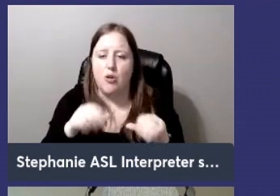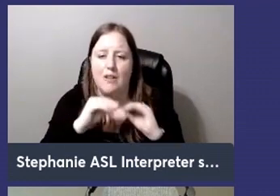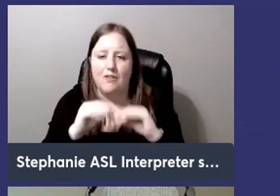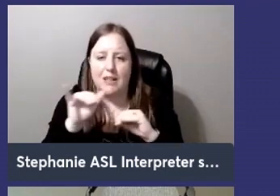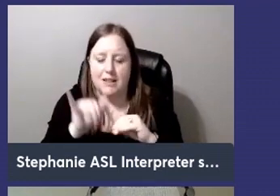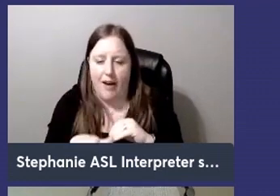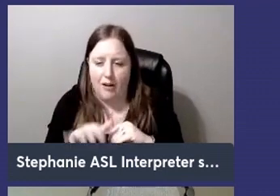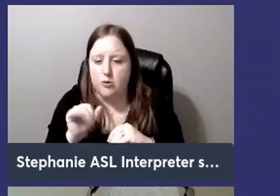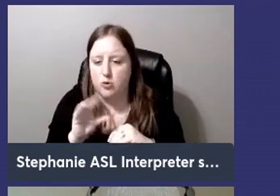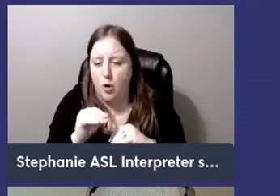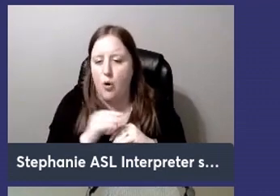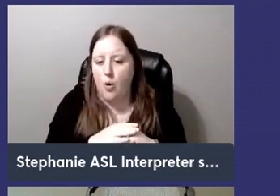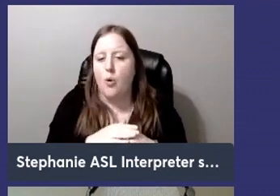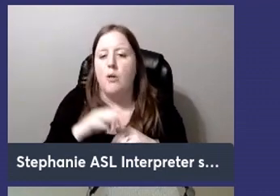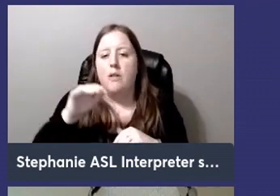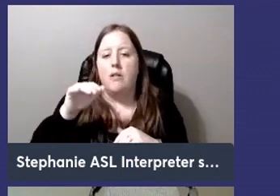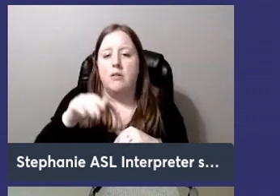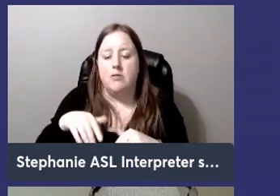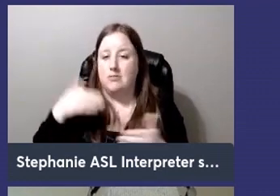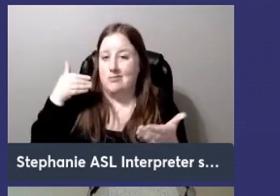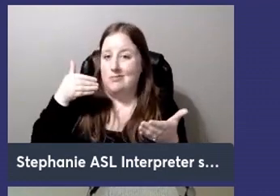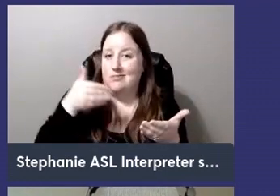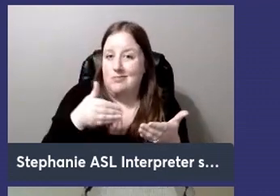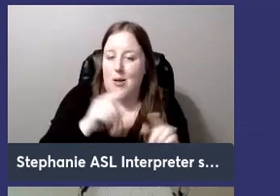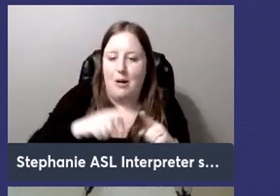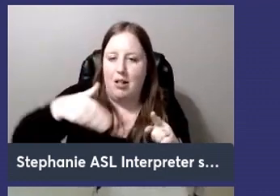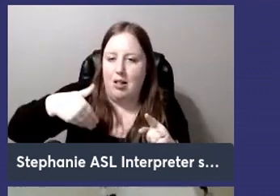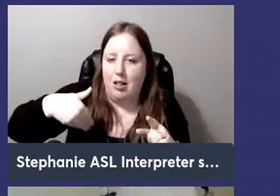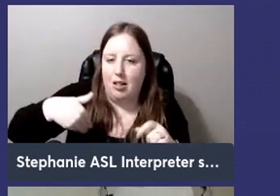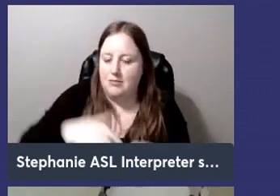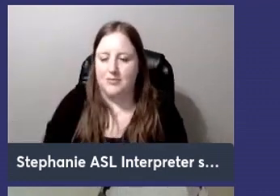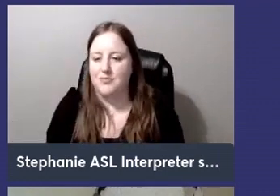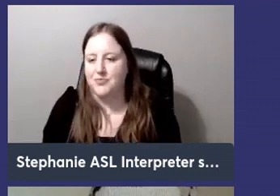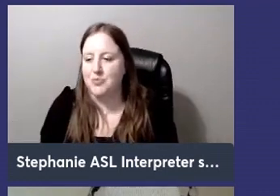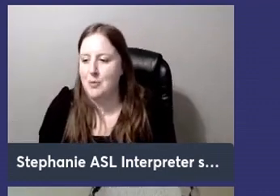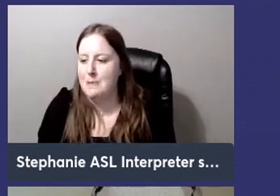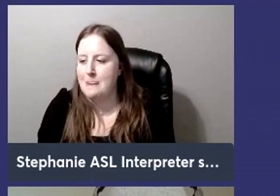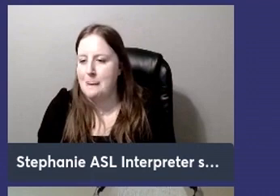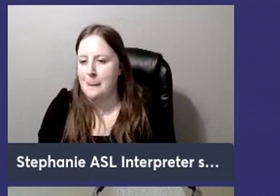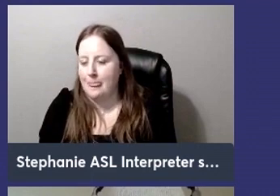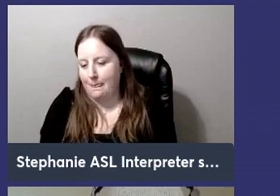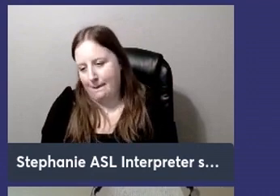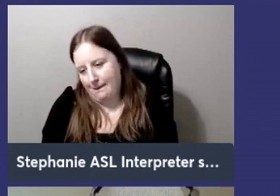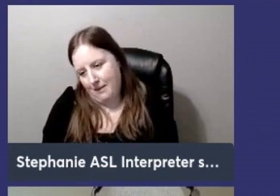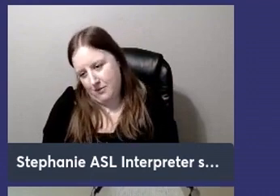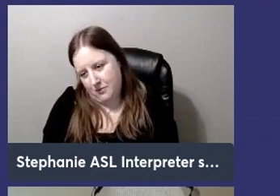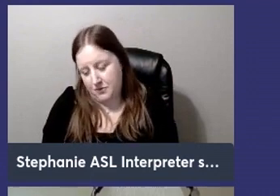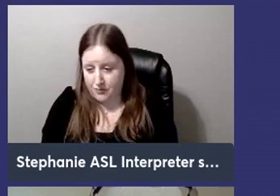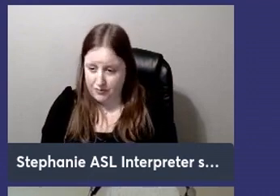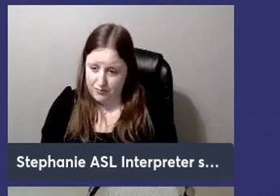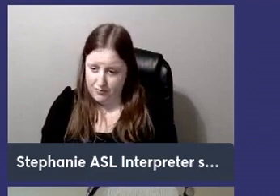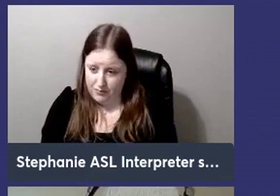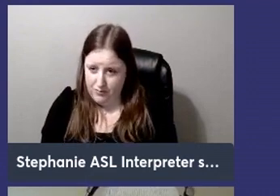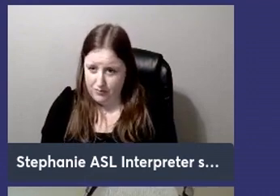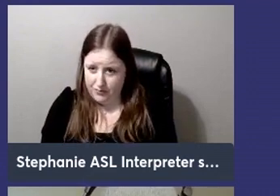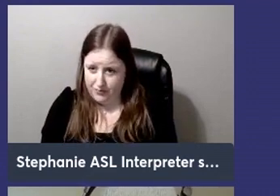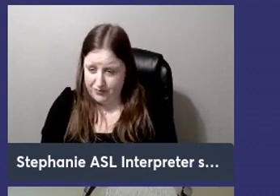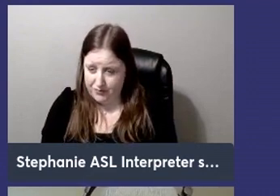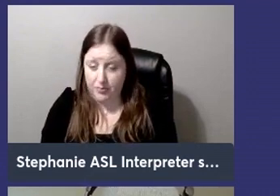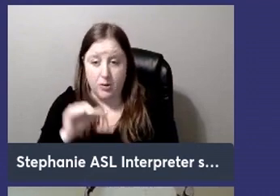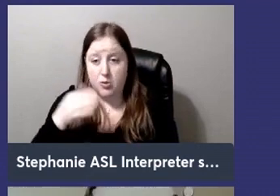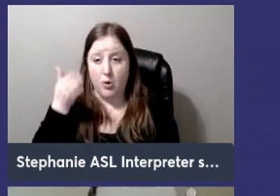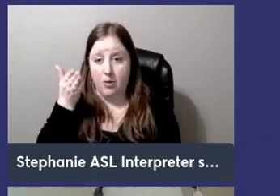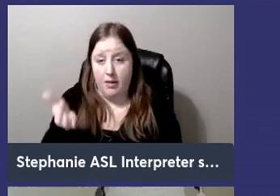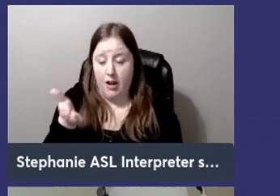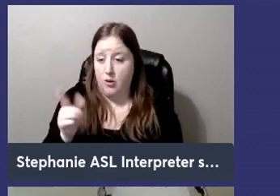it. So those are things that are coming, but yeah, not quite there yet. Yeah, that's a good call out, Doug. So right here, this is